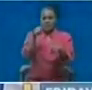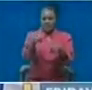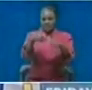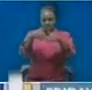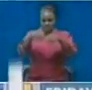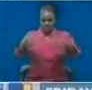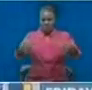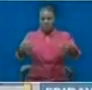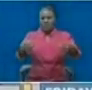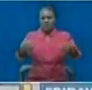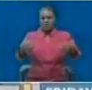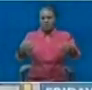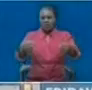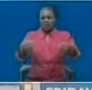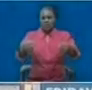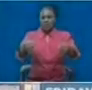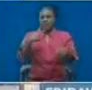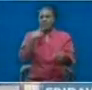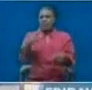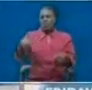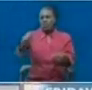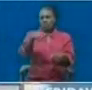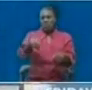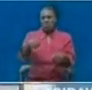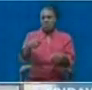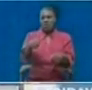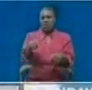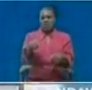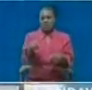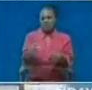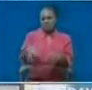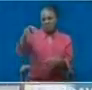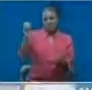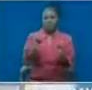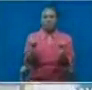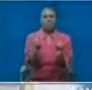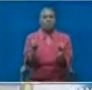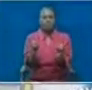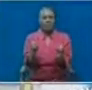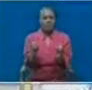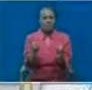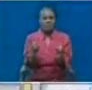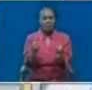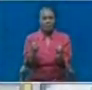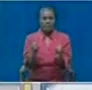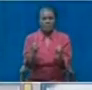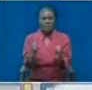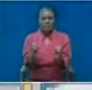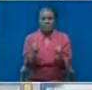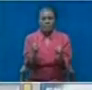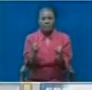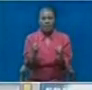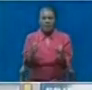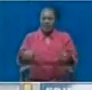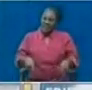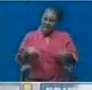and really to come down and go like, yo Maureen, anybody got time for you, girl? You know, it's life